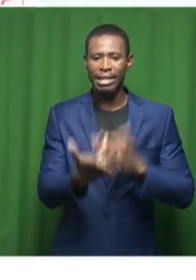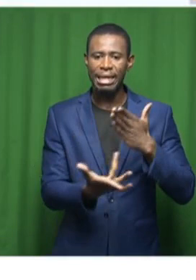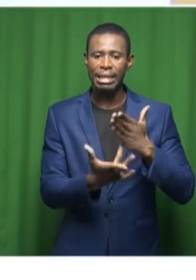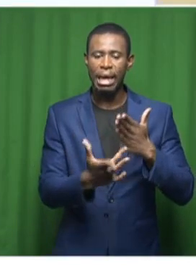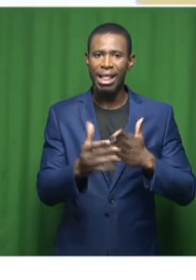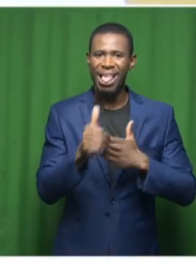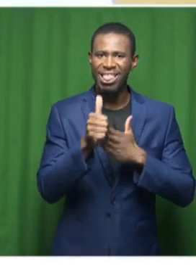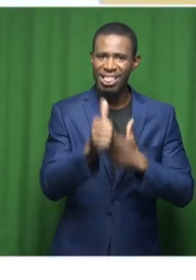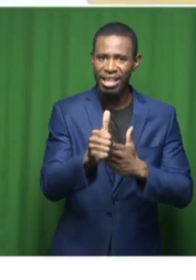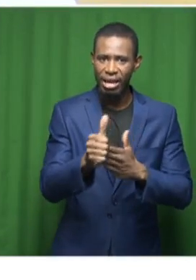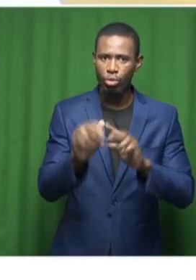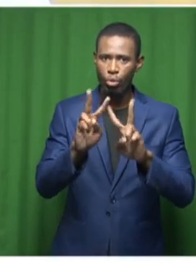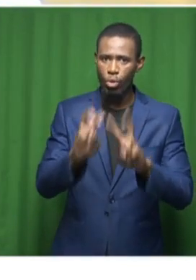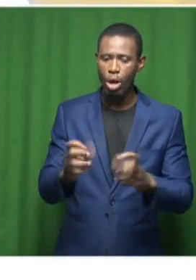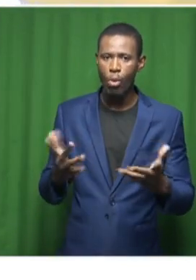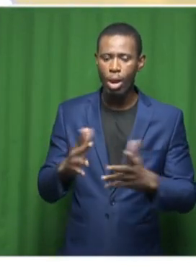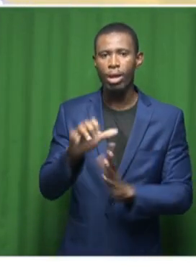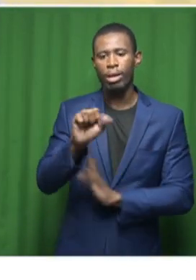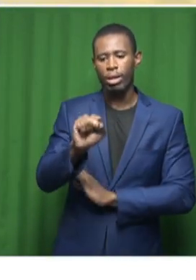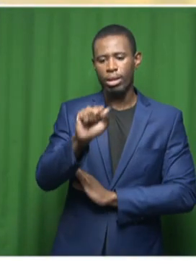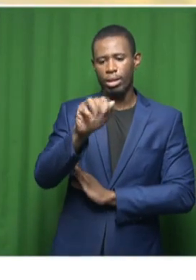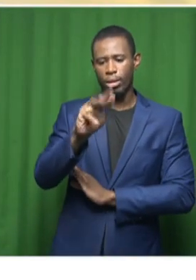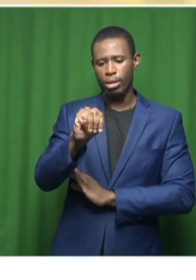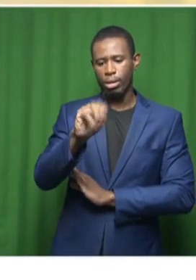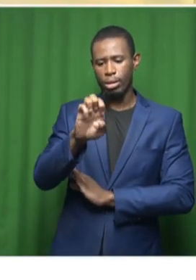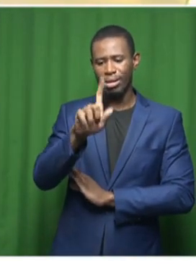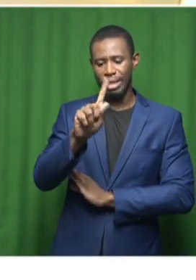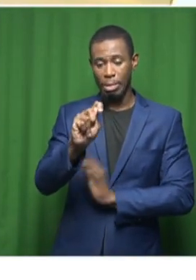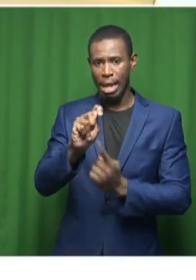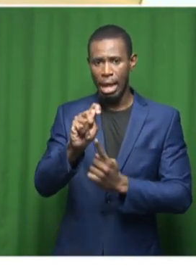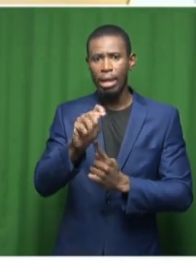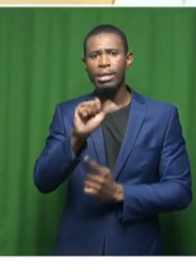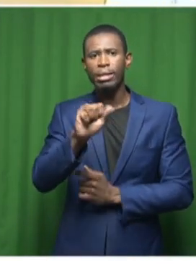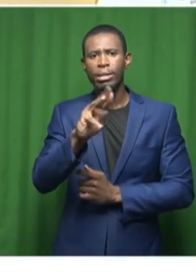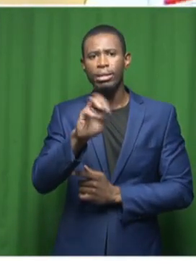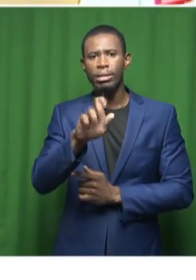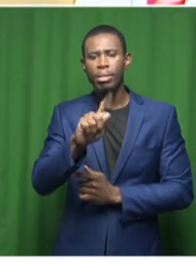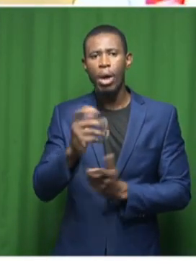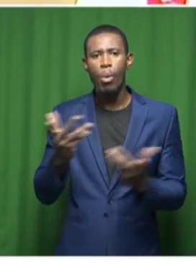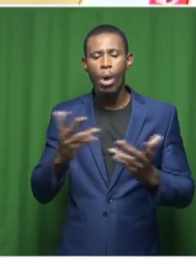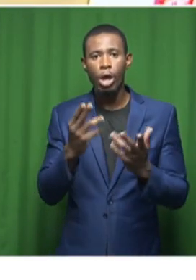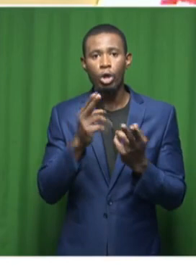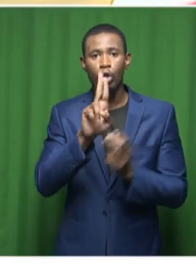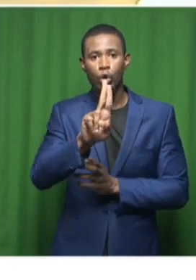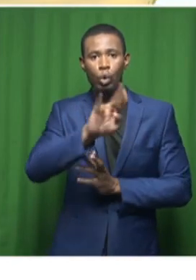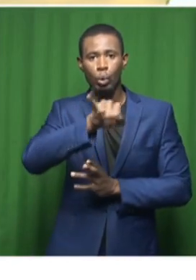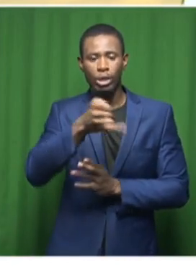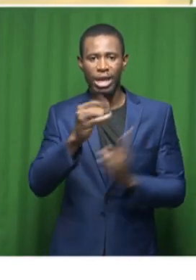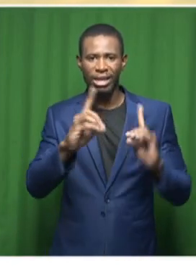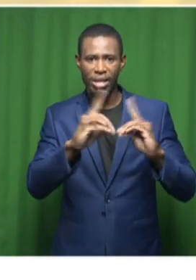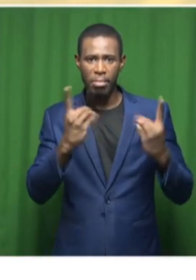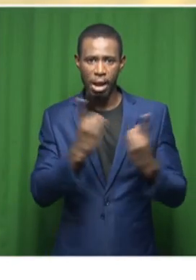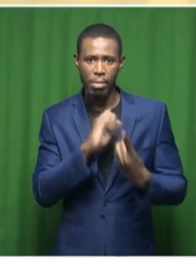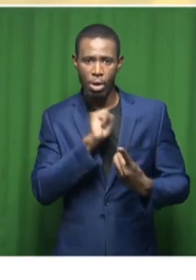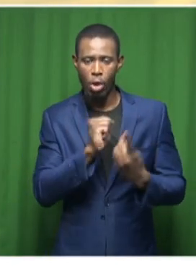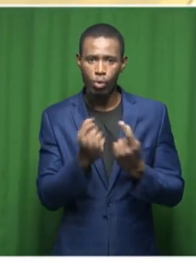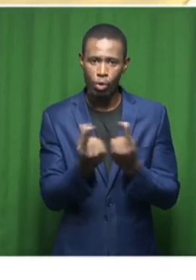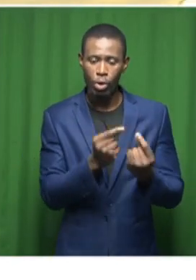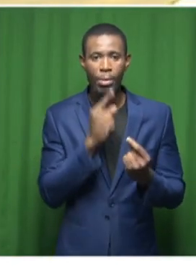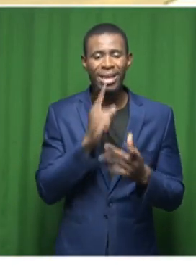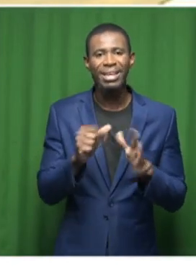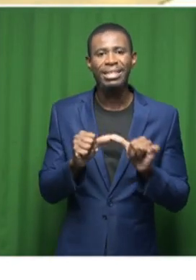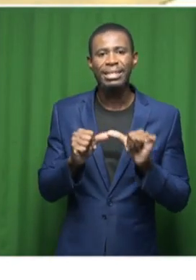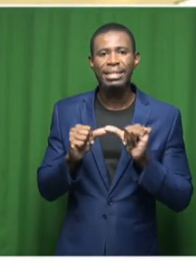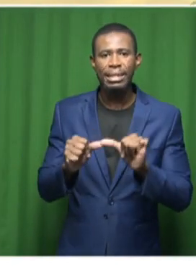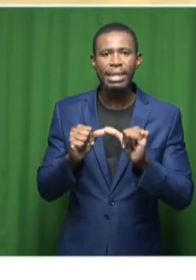research at SMACT. SMACT is the UJ department that's running with this project. It's called Sustainable